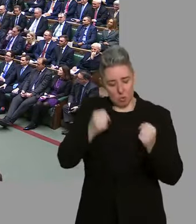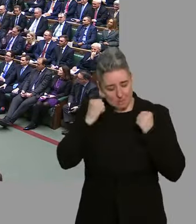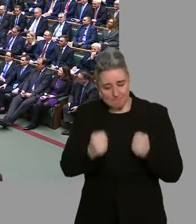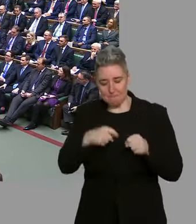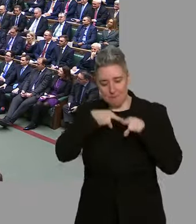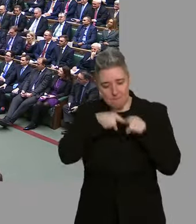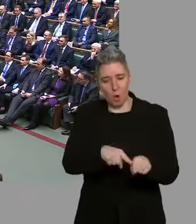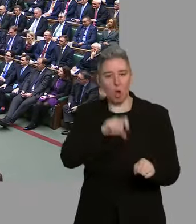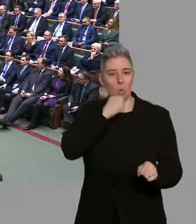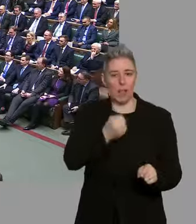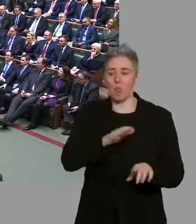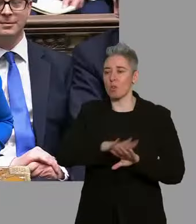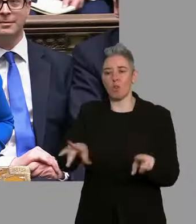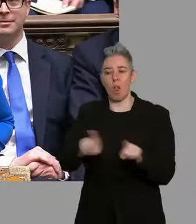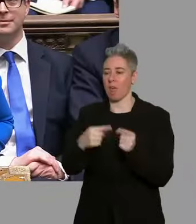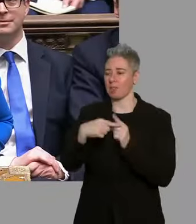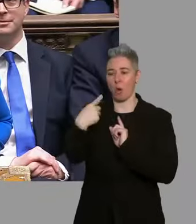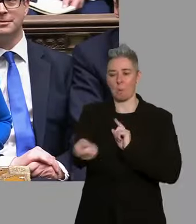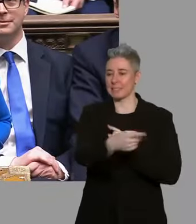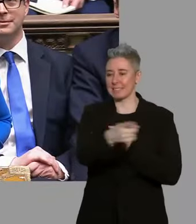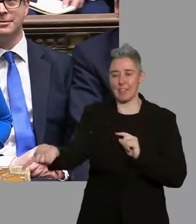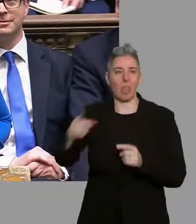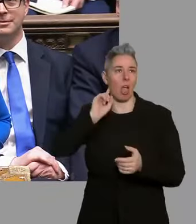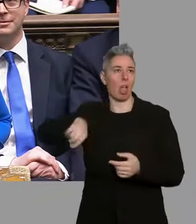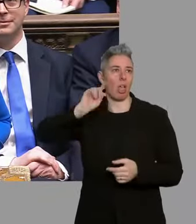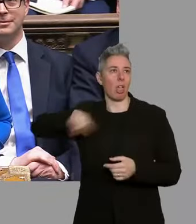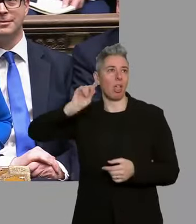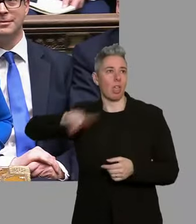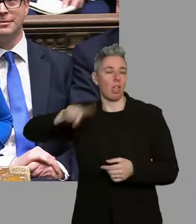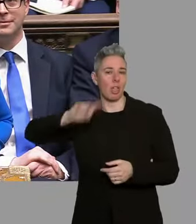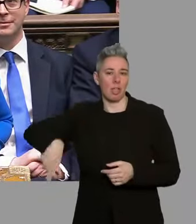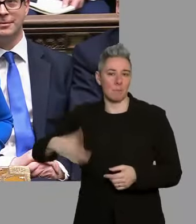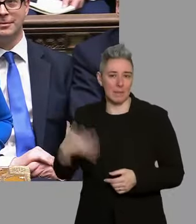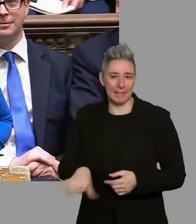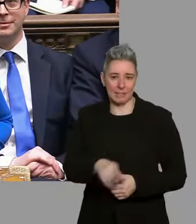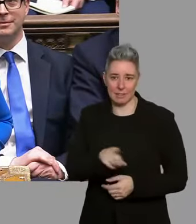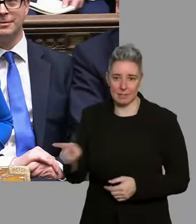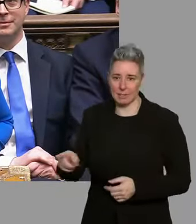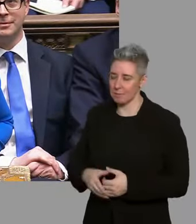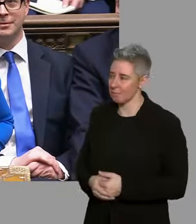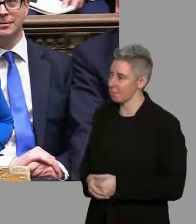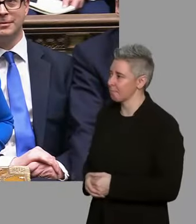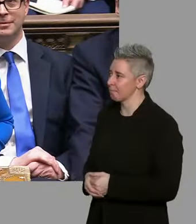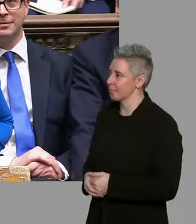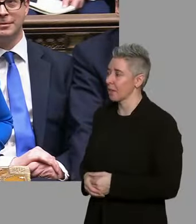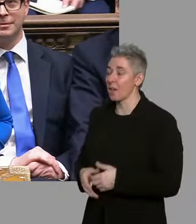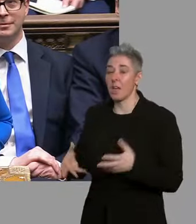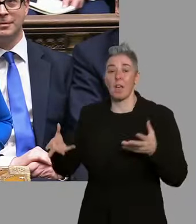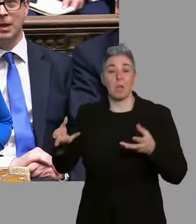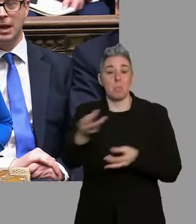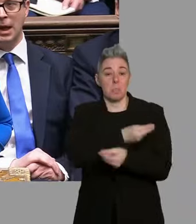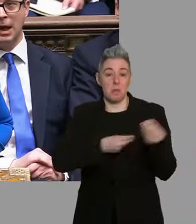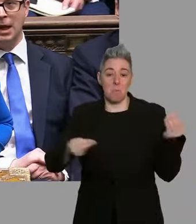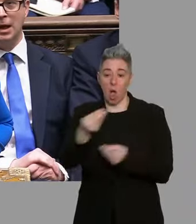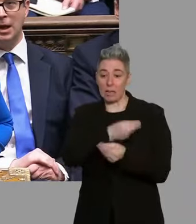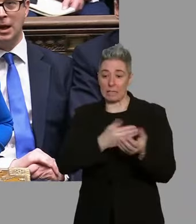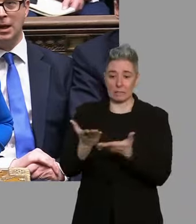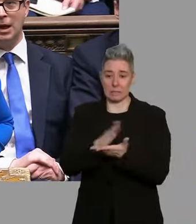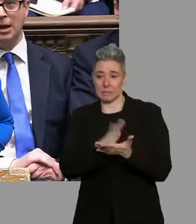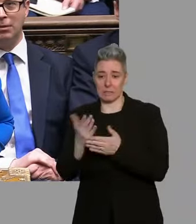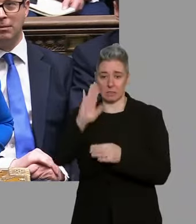Mr. Speaker, at a time of turmoil in the markets, the Prime Minister was distracted by the crisis around the former City